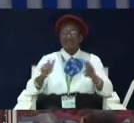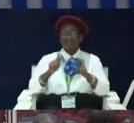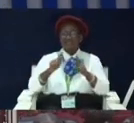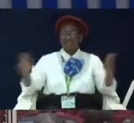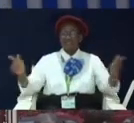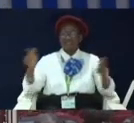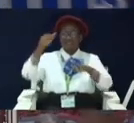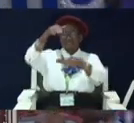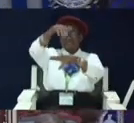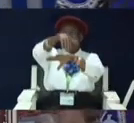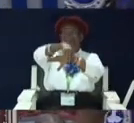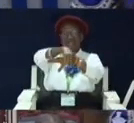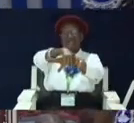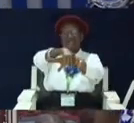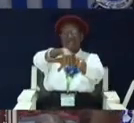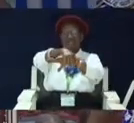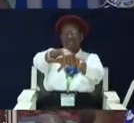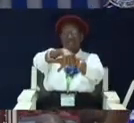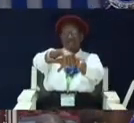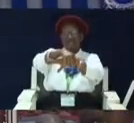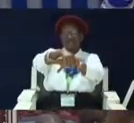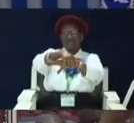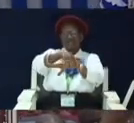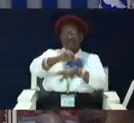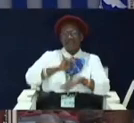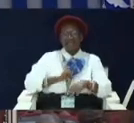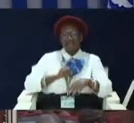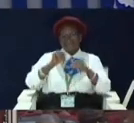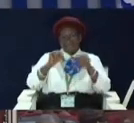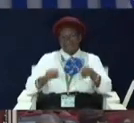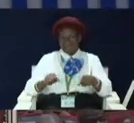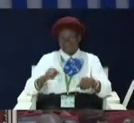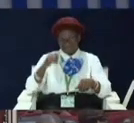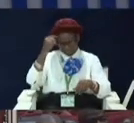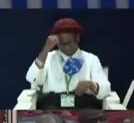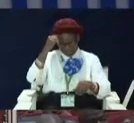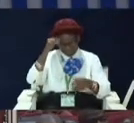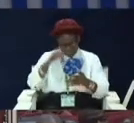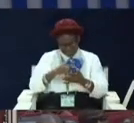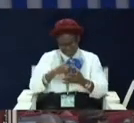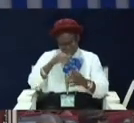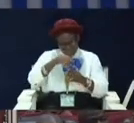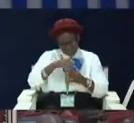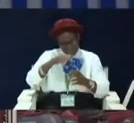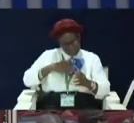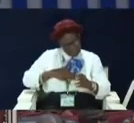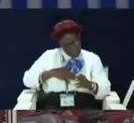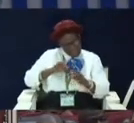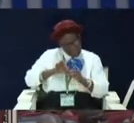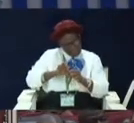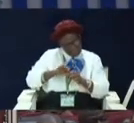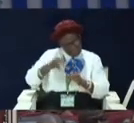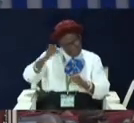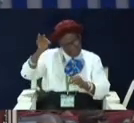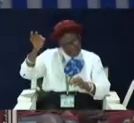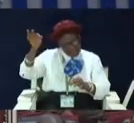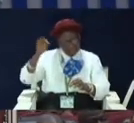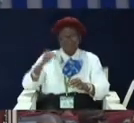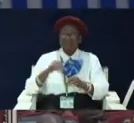ológo. I can sense it in my spirit. Mo sì ń rí i nínú ọkàn mi.